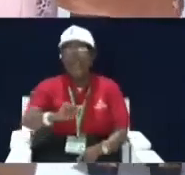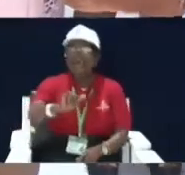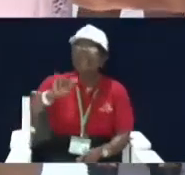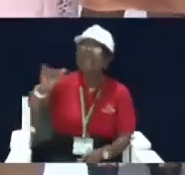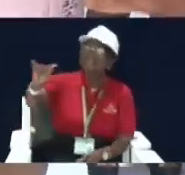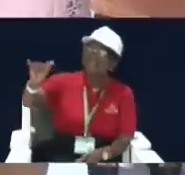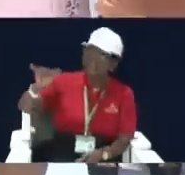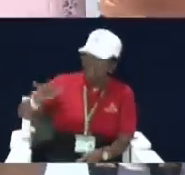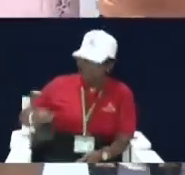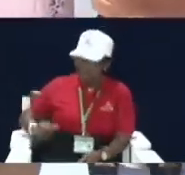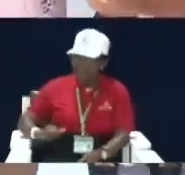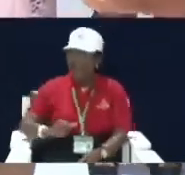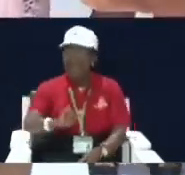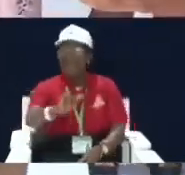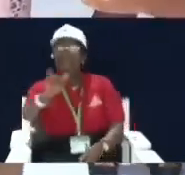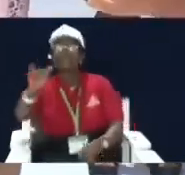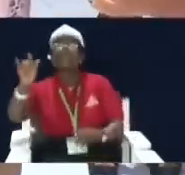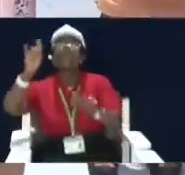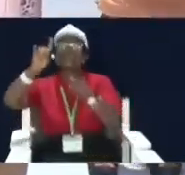from